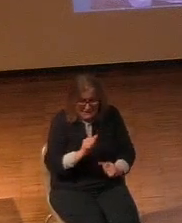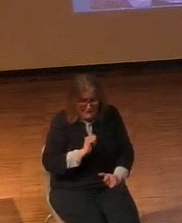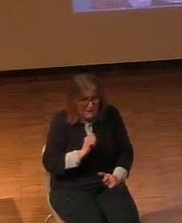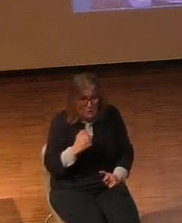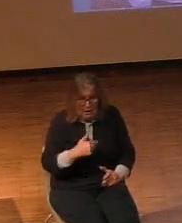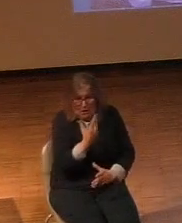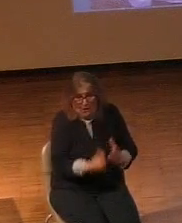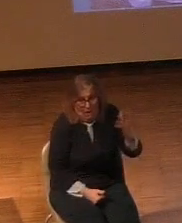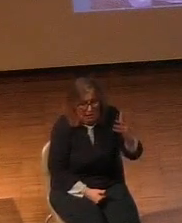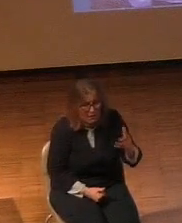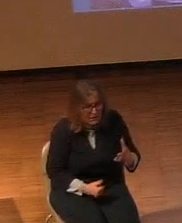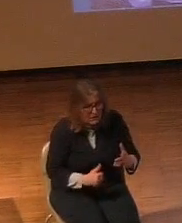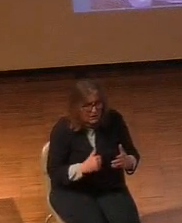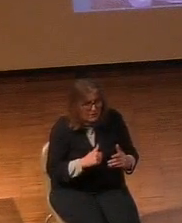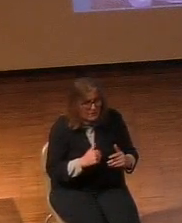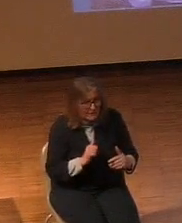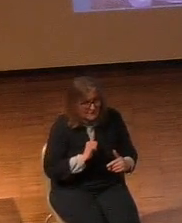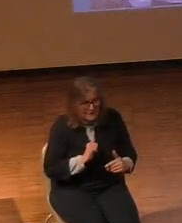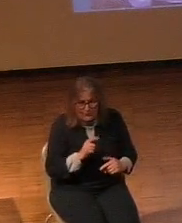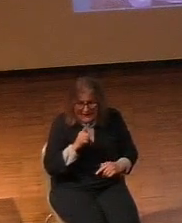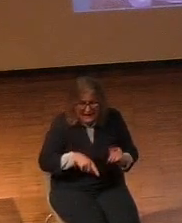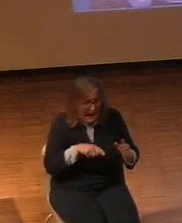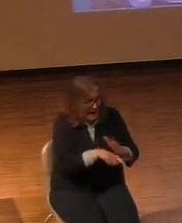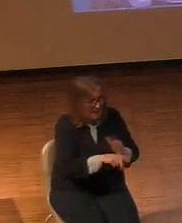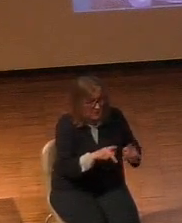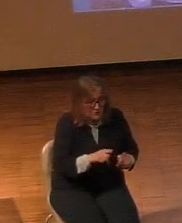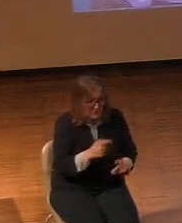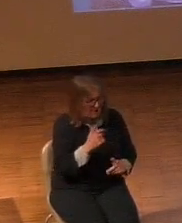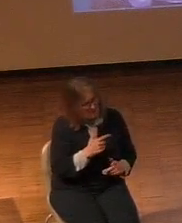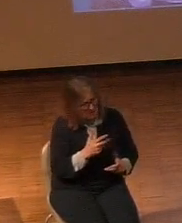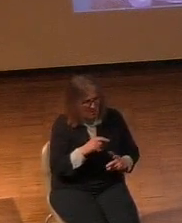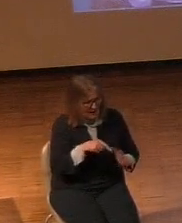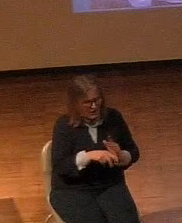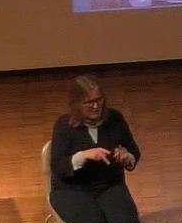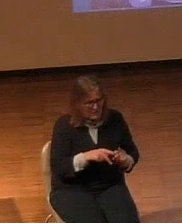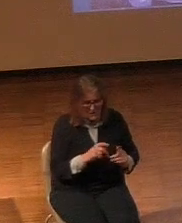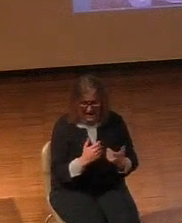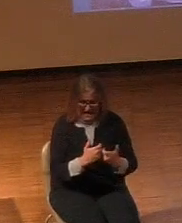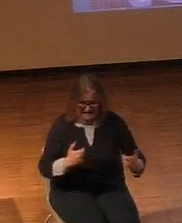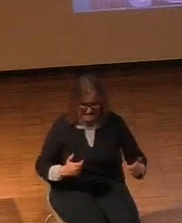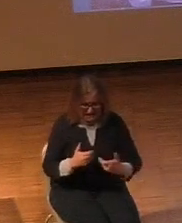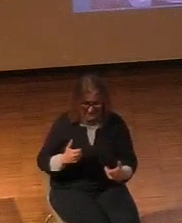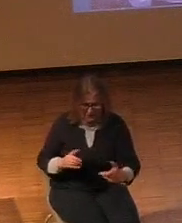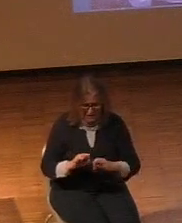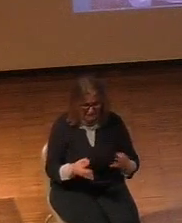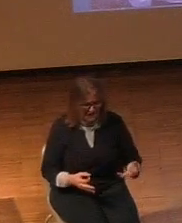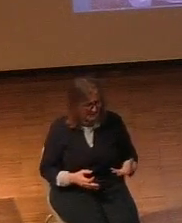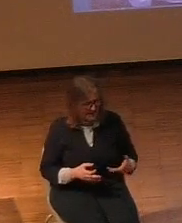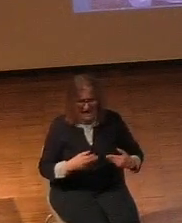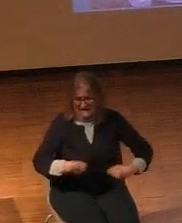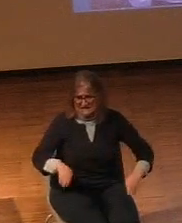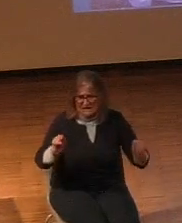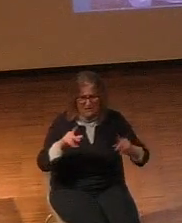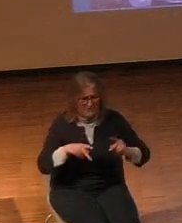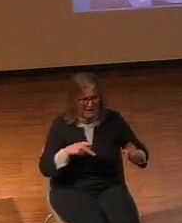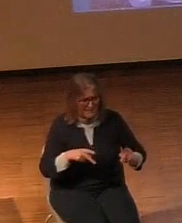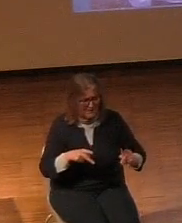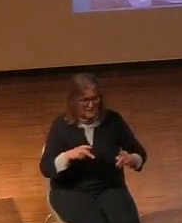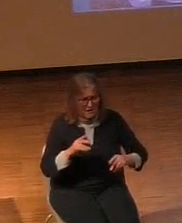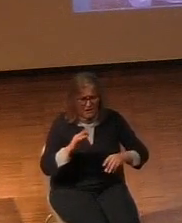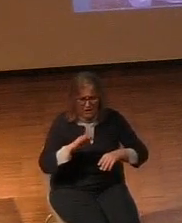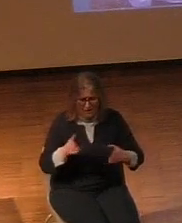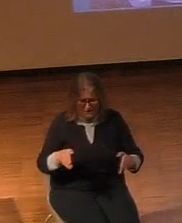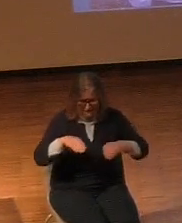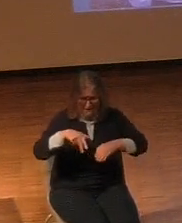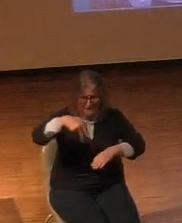be killing people just because we want to kill people and separating families and selling people on the block.